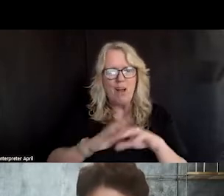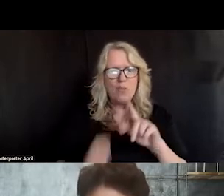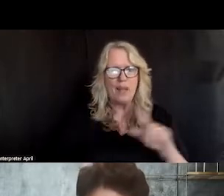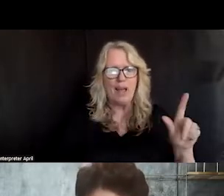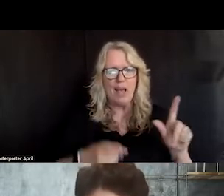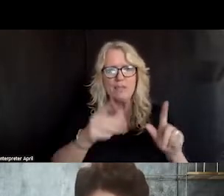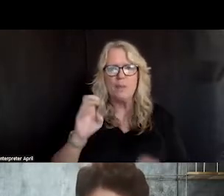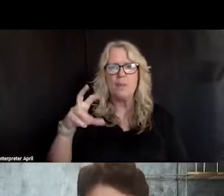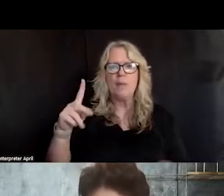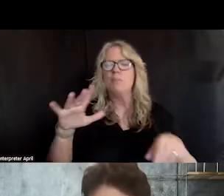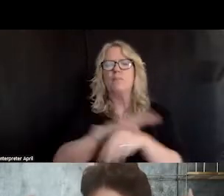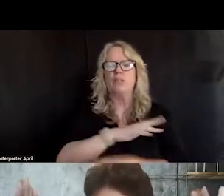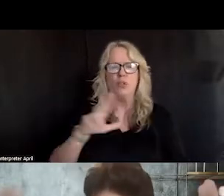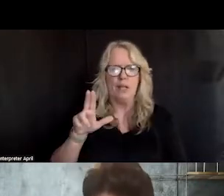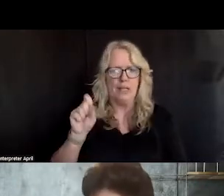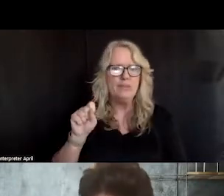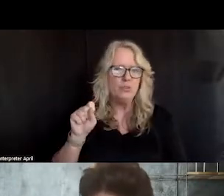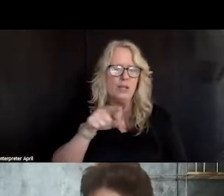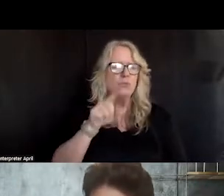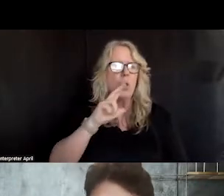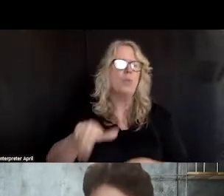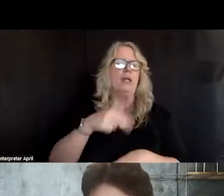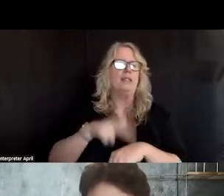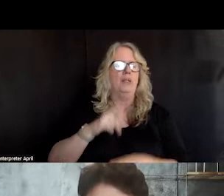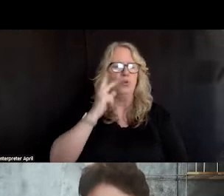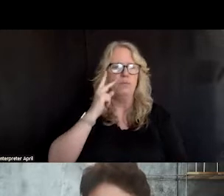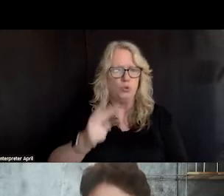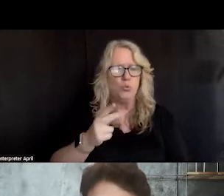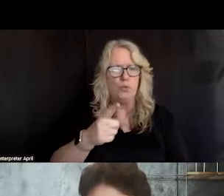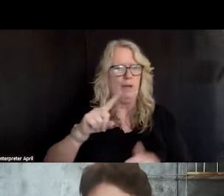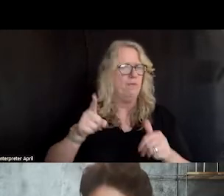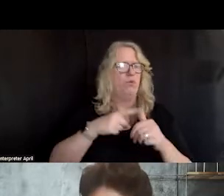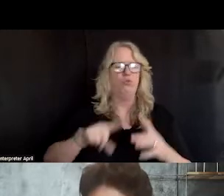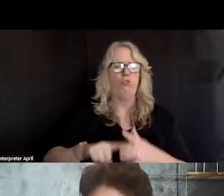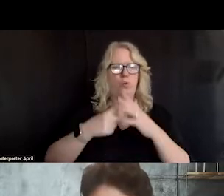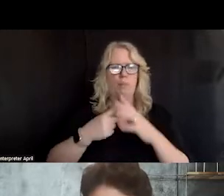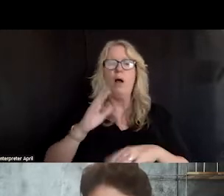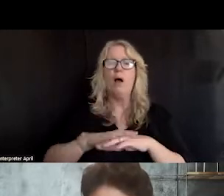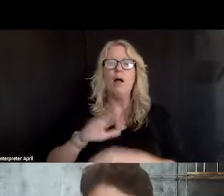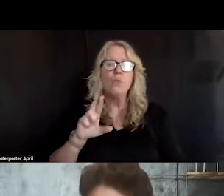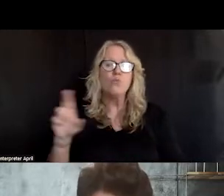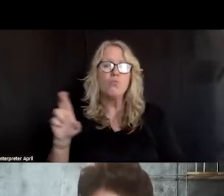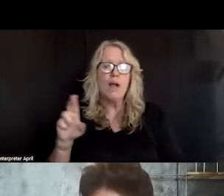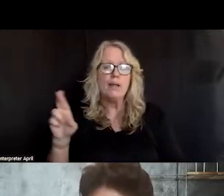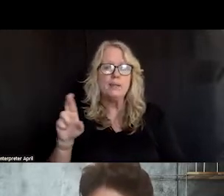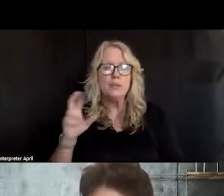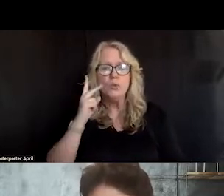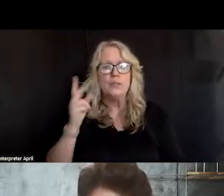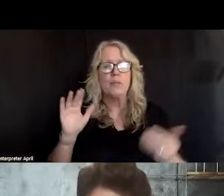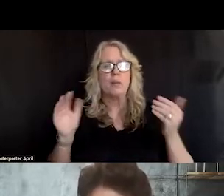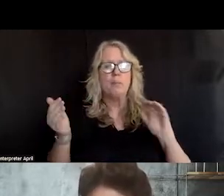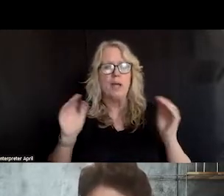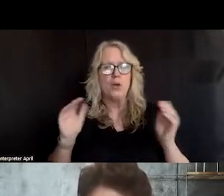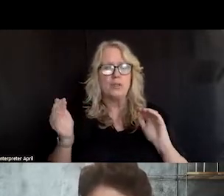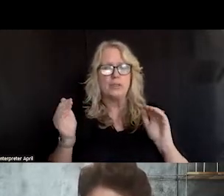of the entire United States. And so this is kind of the national view that you start off with. And on the right-hand side, you have a comparison